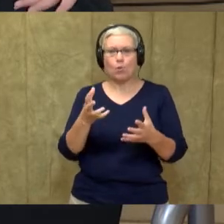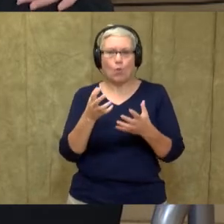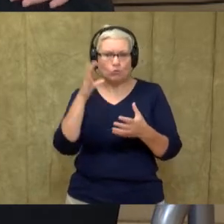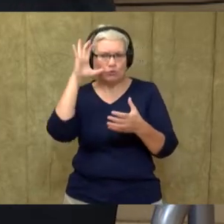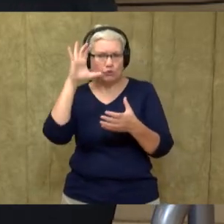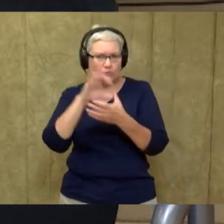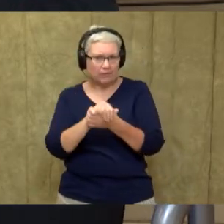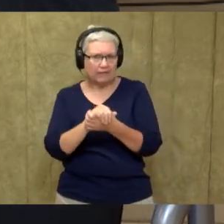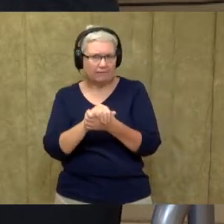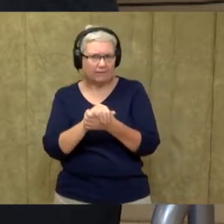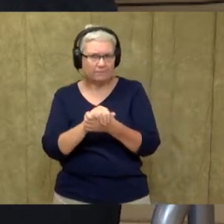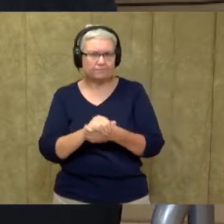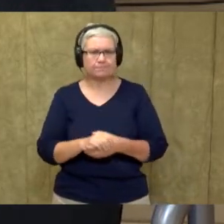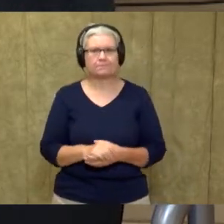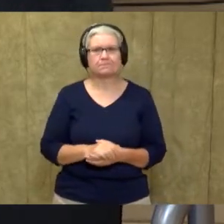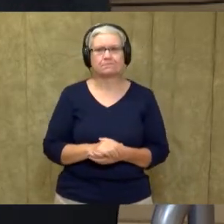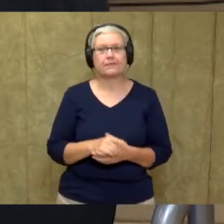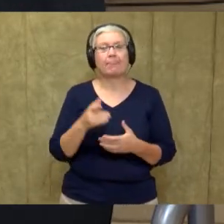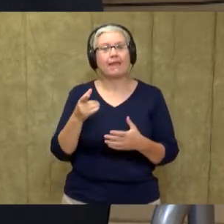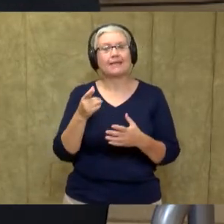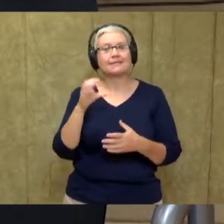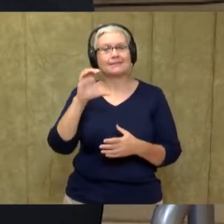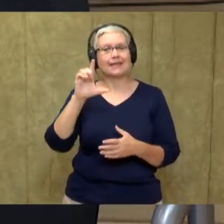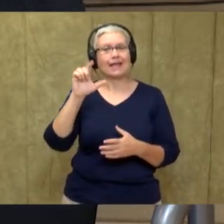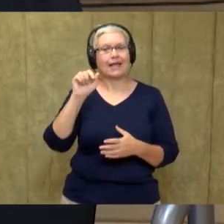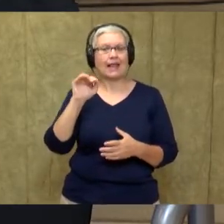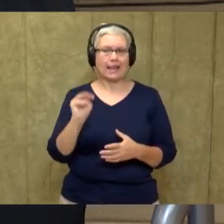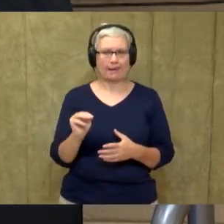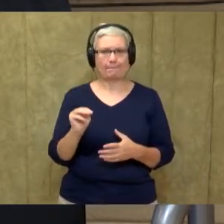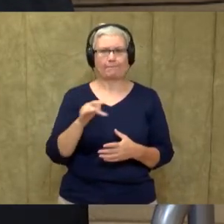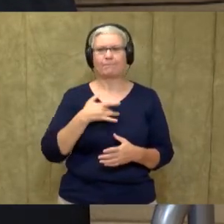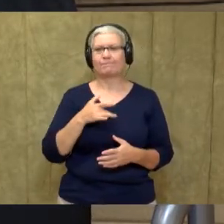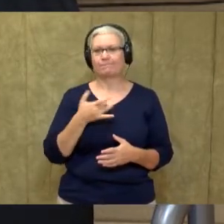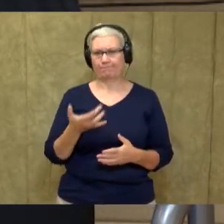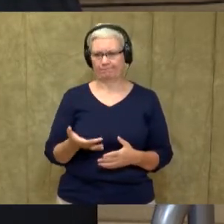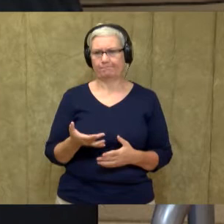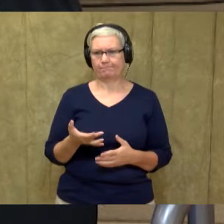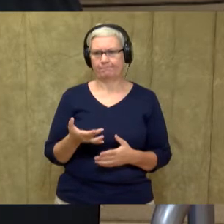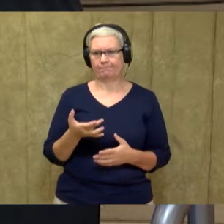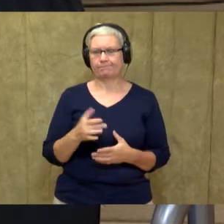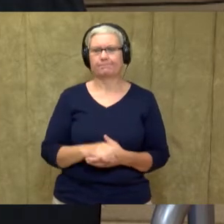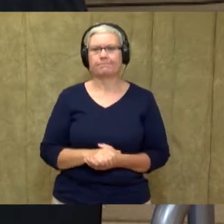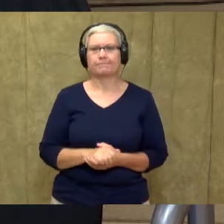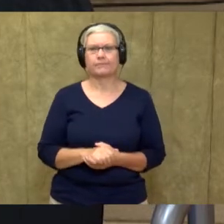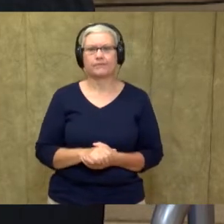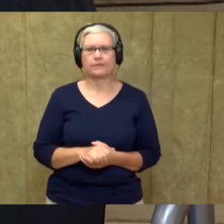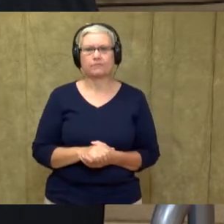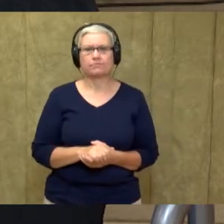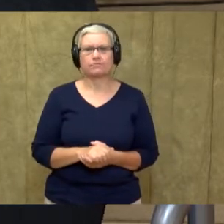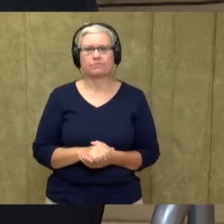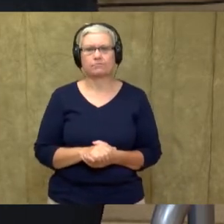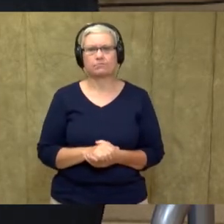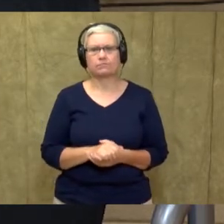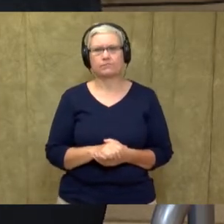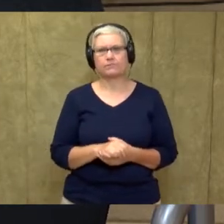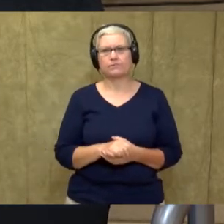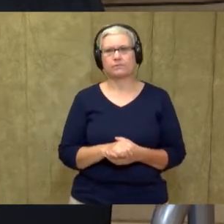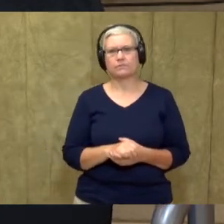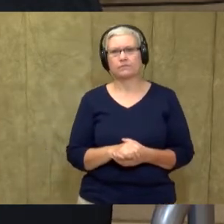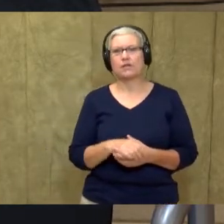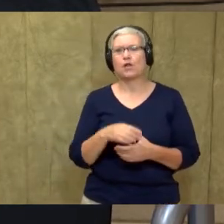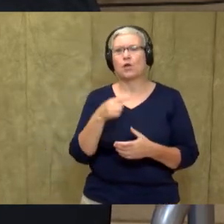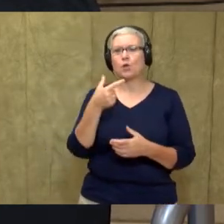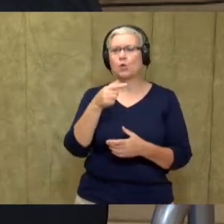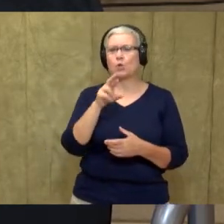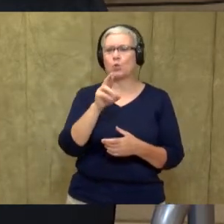feel, okay? So that's the claim. Grounds is basically the reasons why. Why it's why you feel